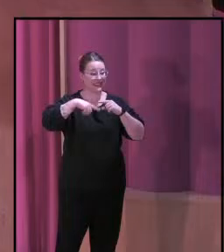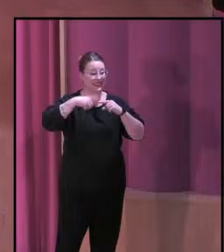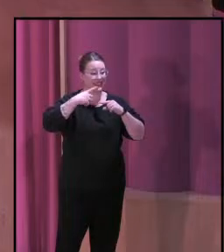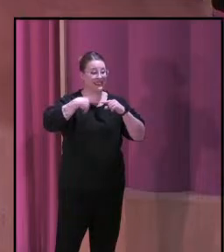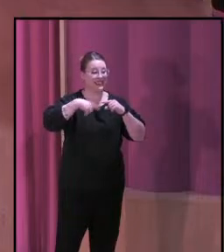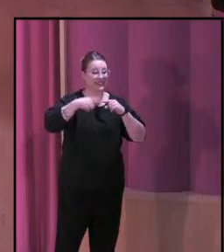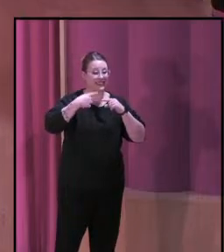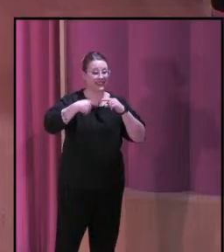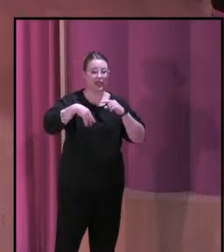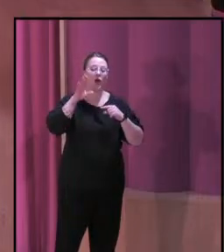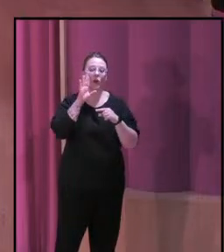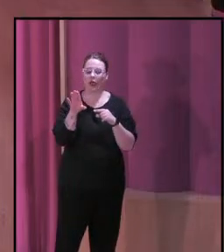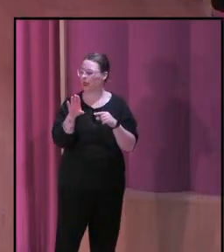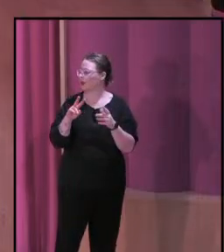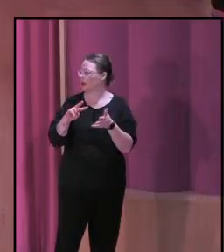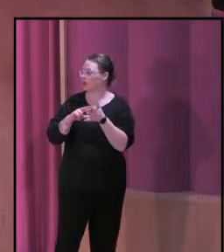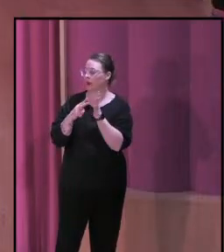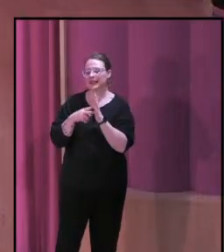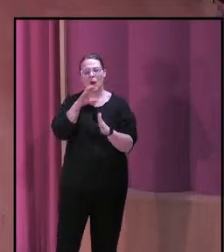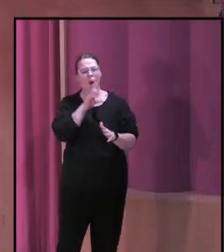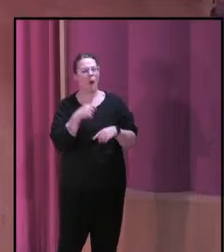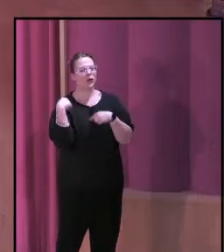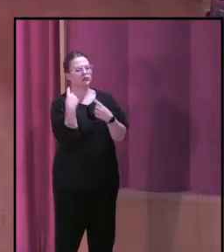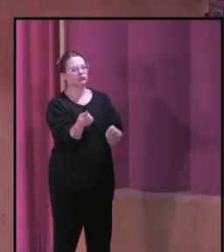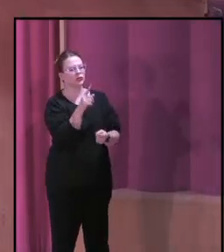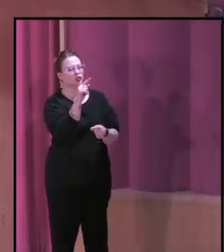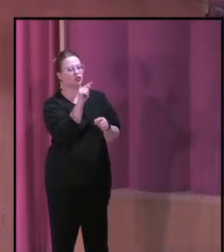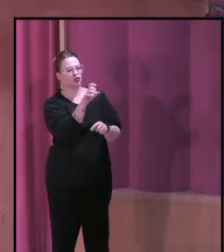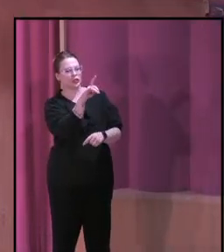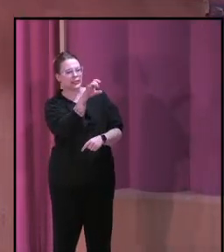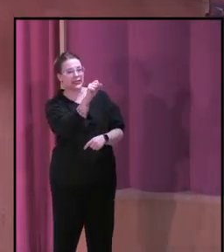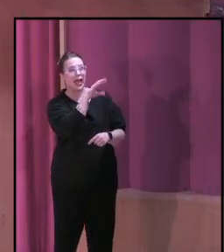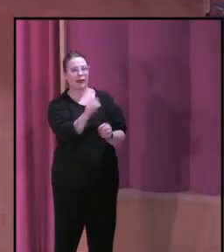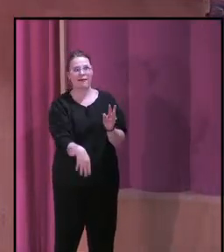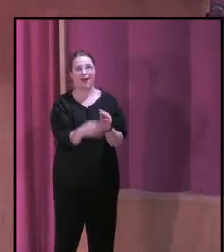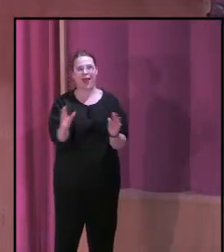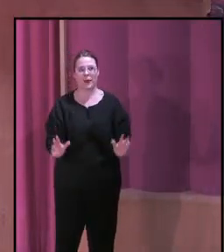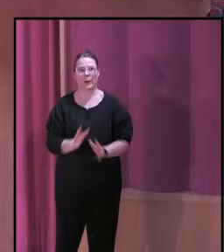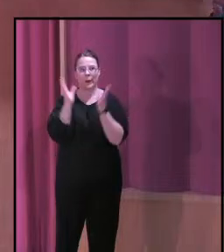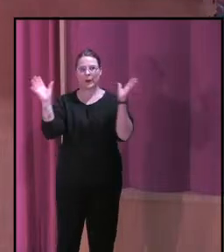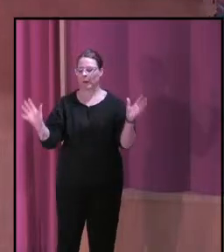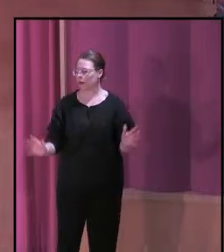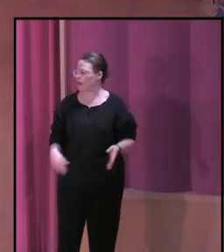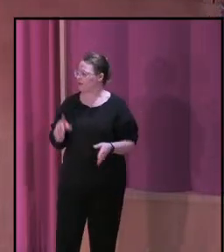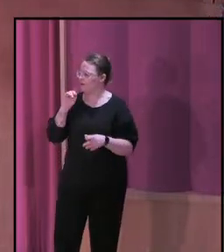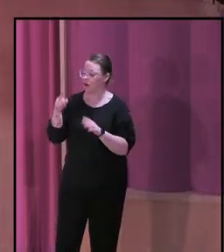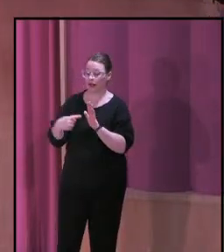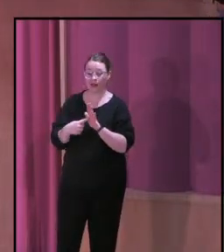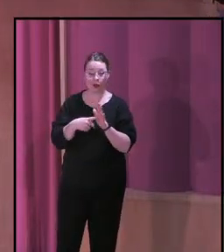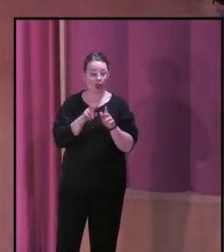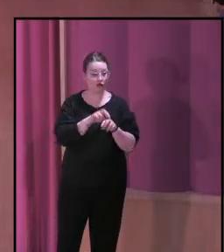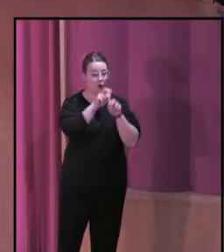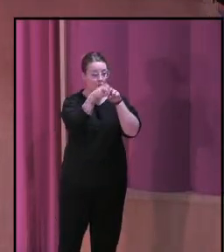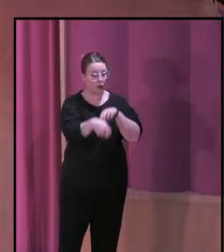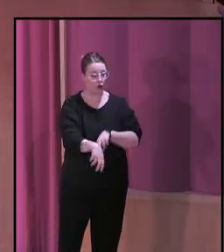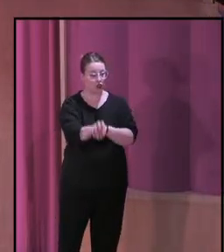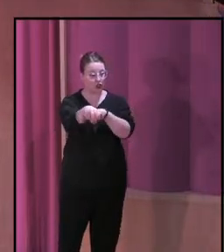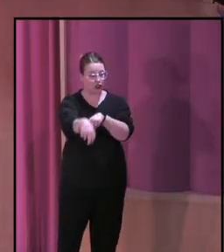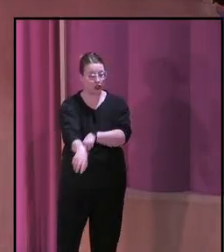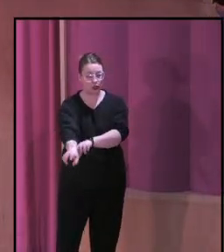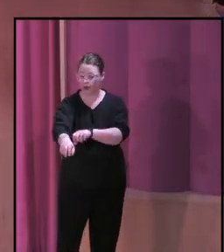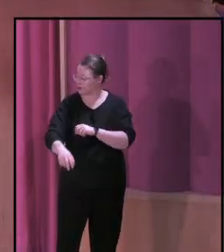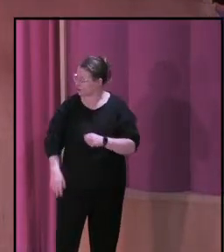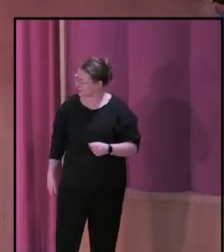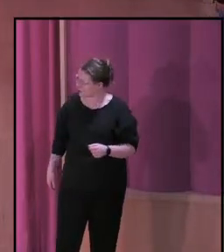put new frills on old favorite tricks like the roller coaster from the 1950s. So to get started with the roller coaster, I'm going to